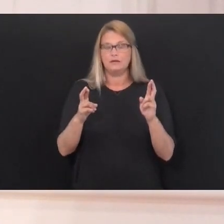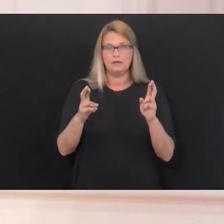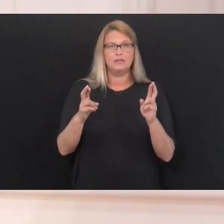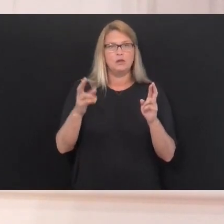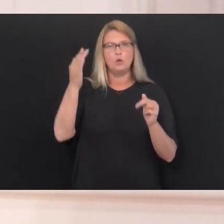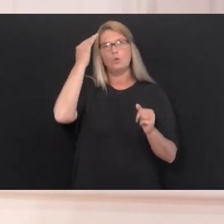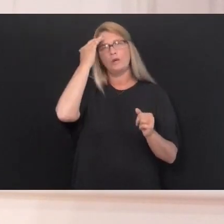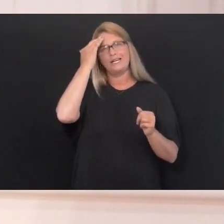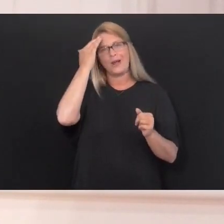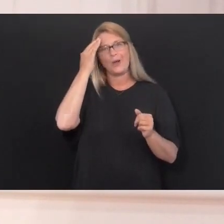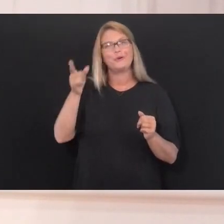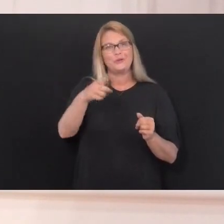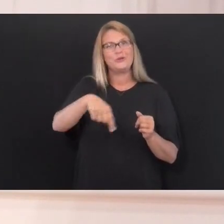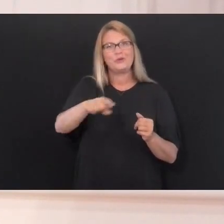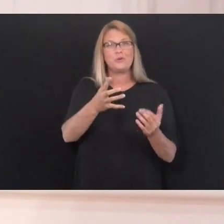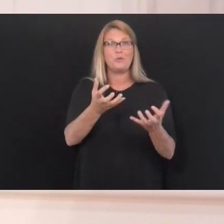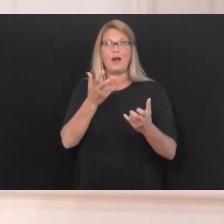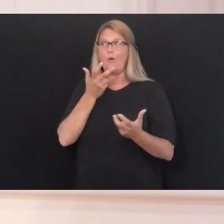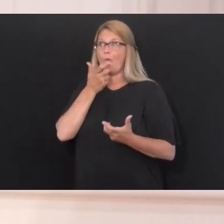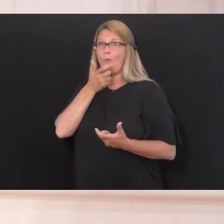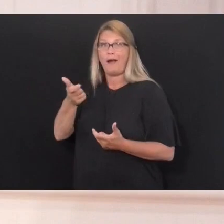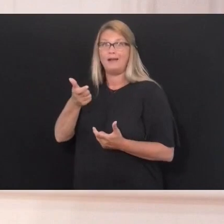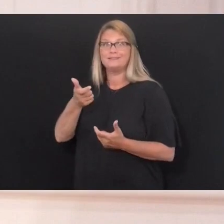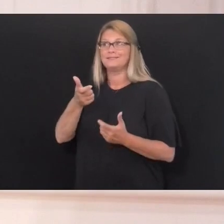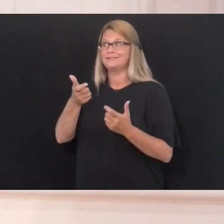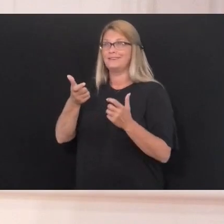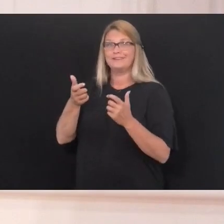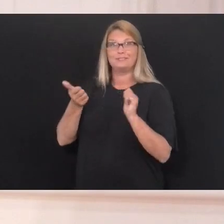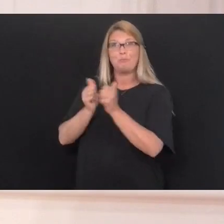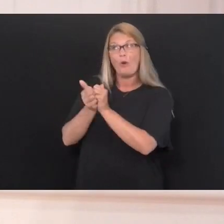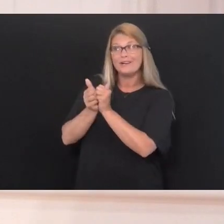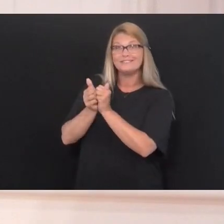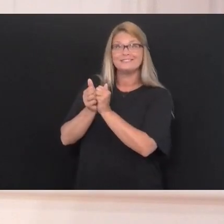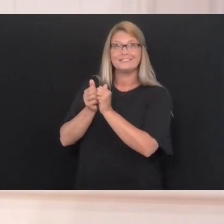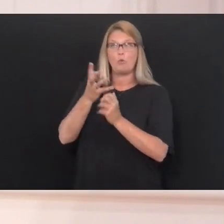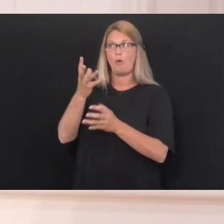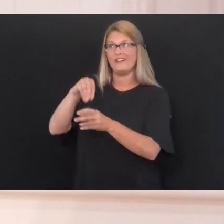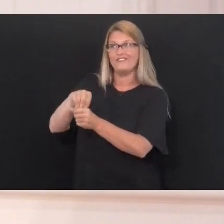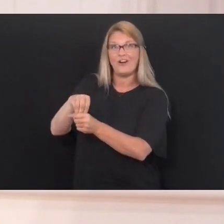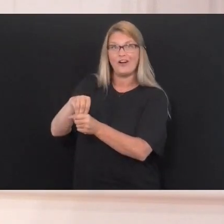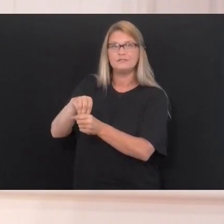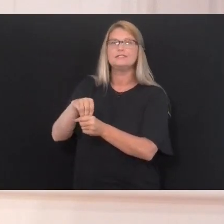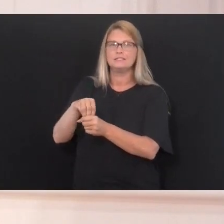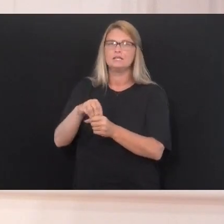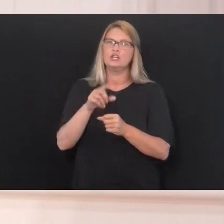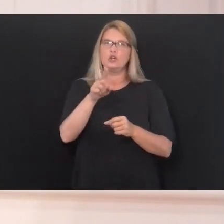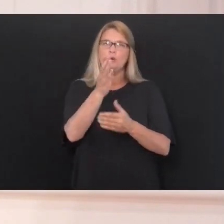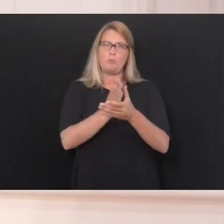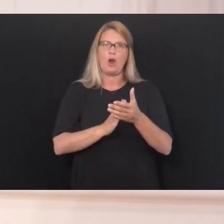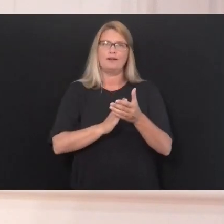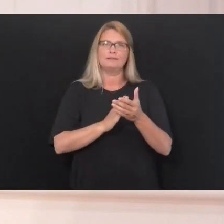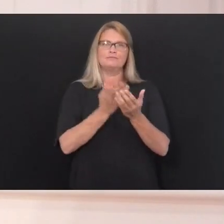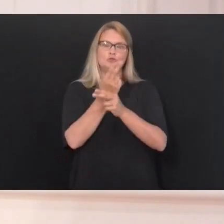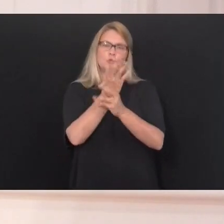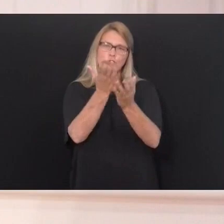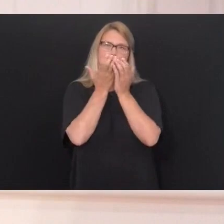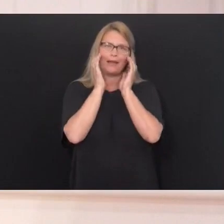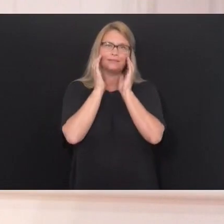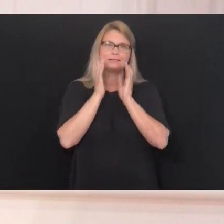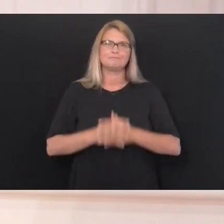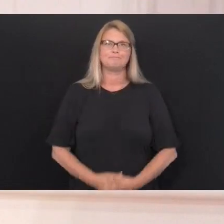governor talked on Wednesday, that he was hoping that we could move a football game so that the start would be right before,